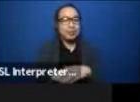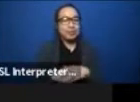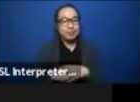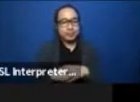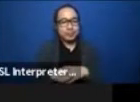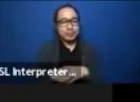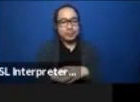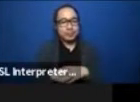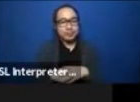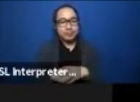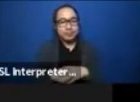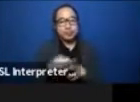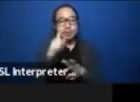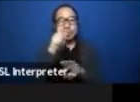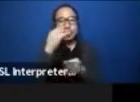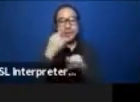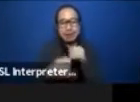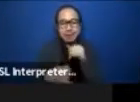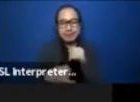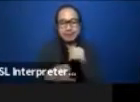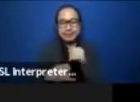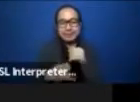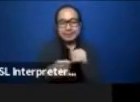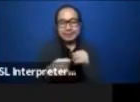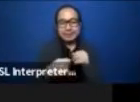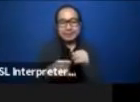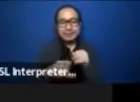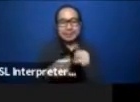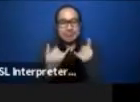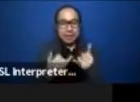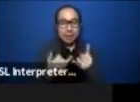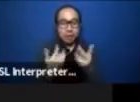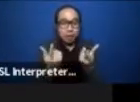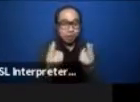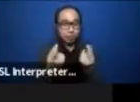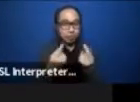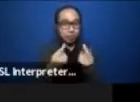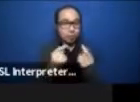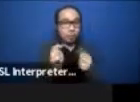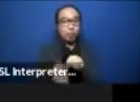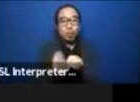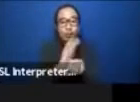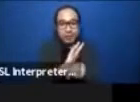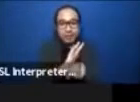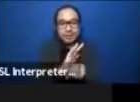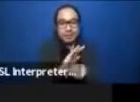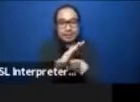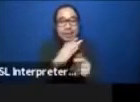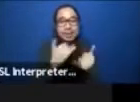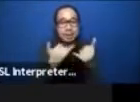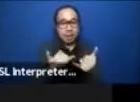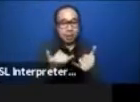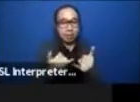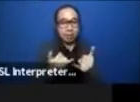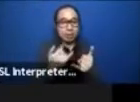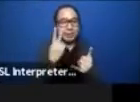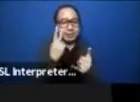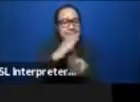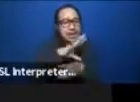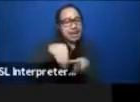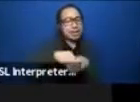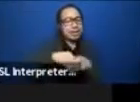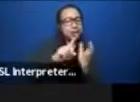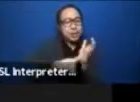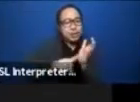just on the last note, what we are now trying to do in the COVID context is to sort of add to this research by doing this research